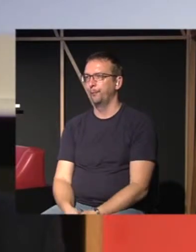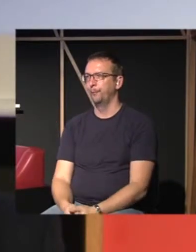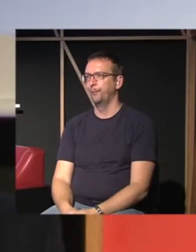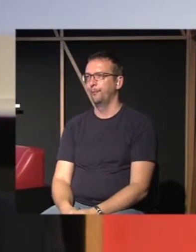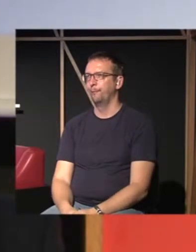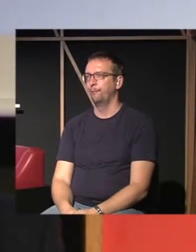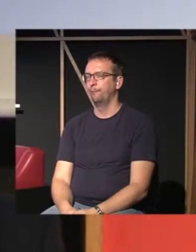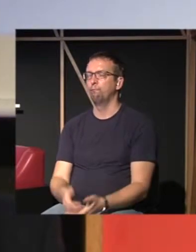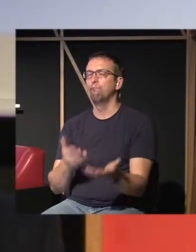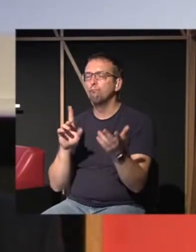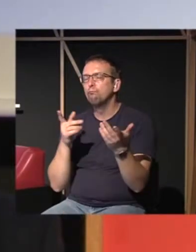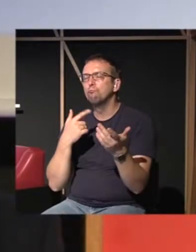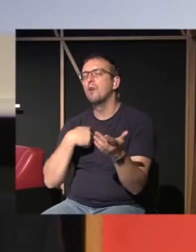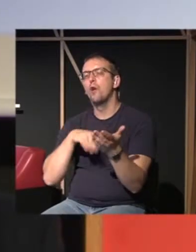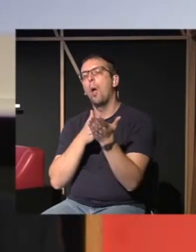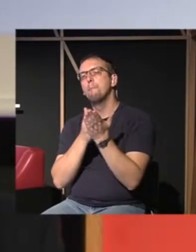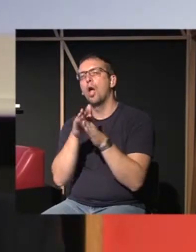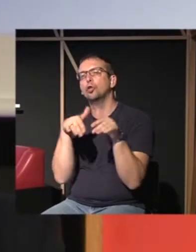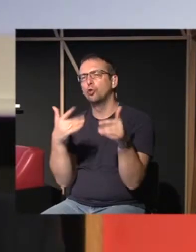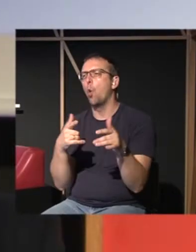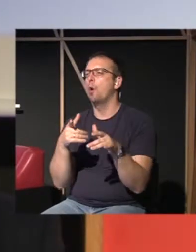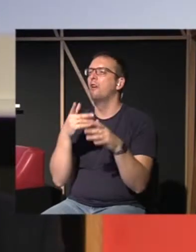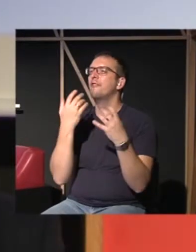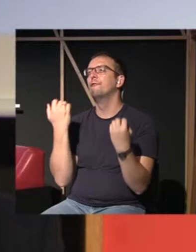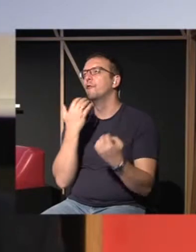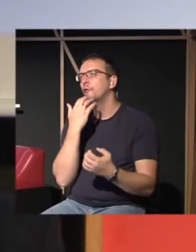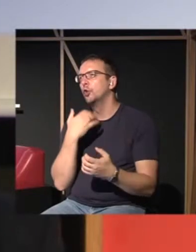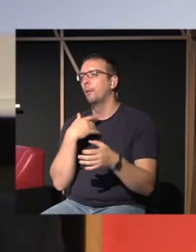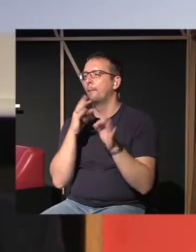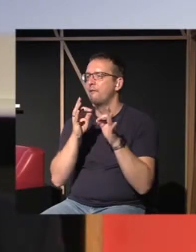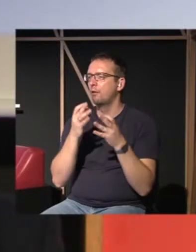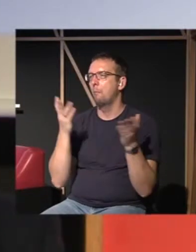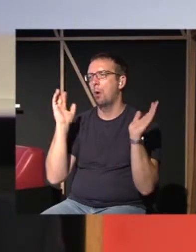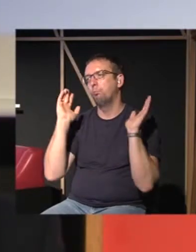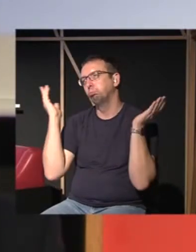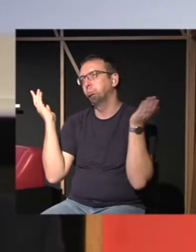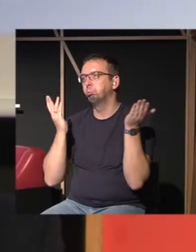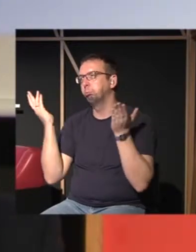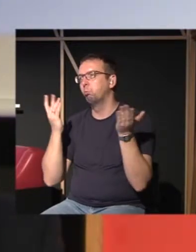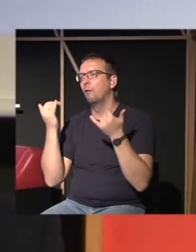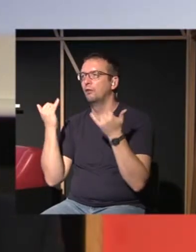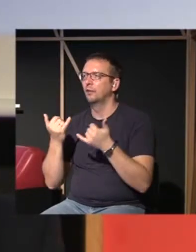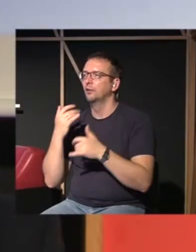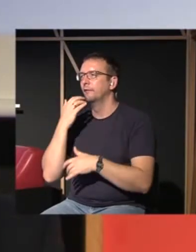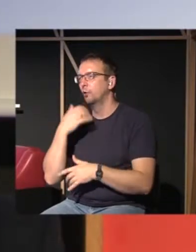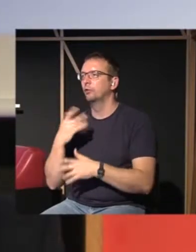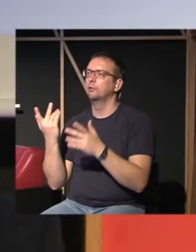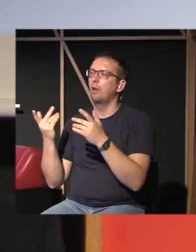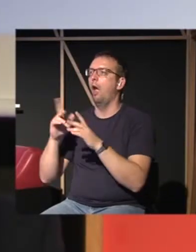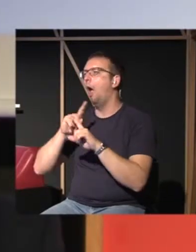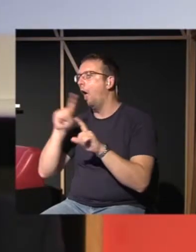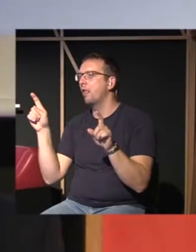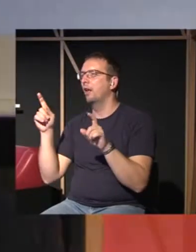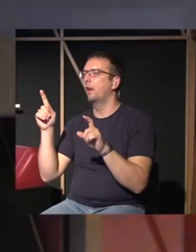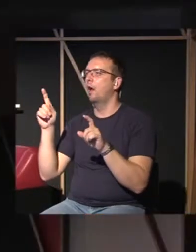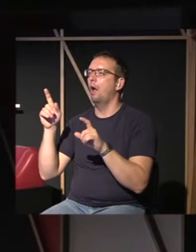and for the benefit of the game, and more exposure for the accessible facilities we have. So. Perfect, thank you very